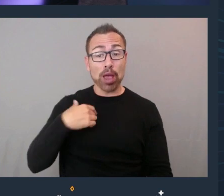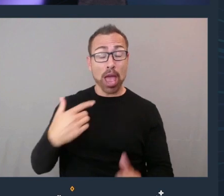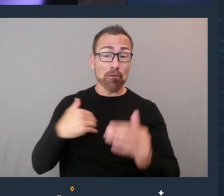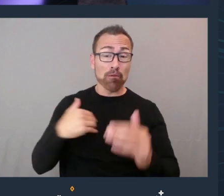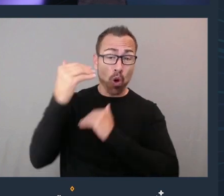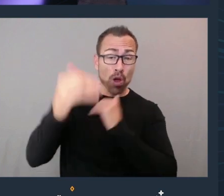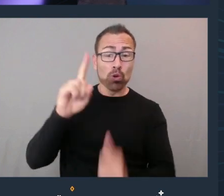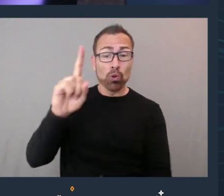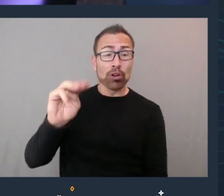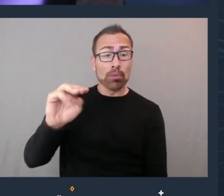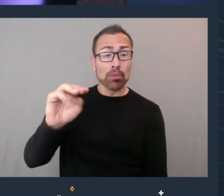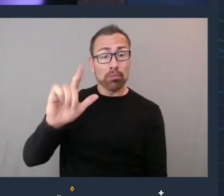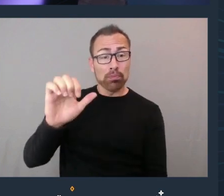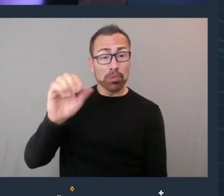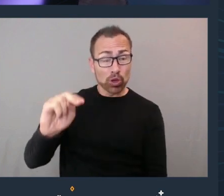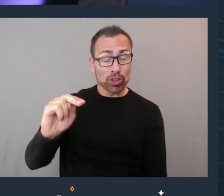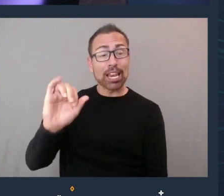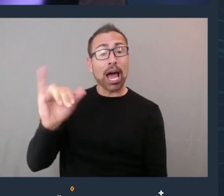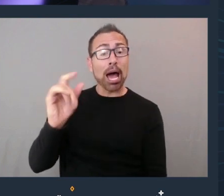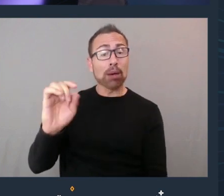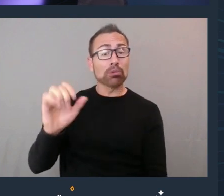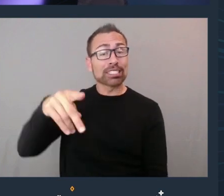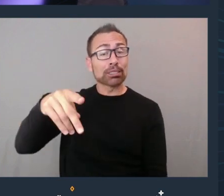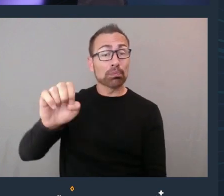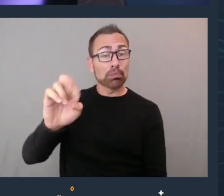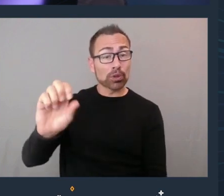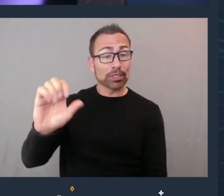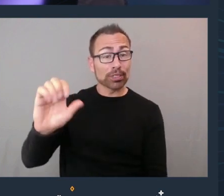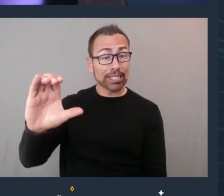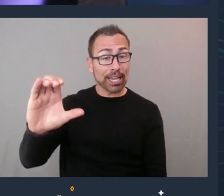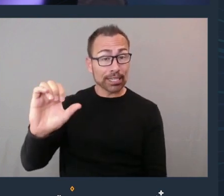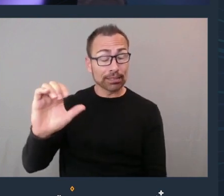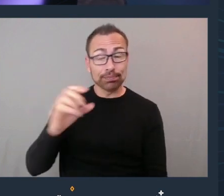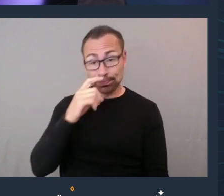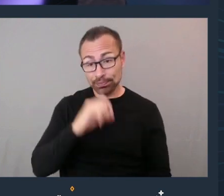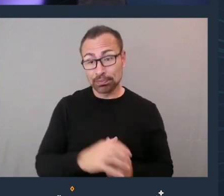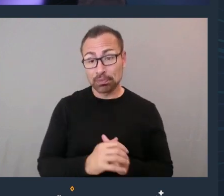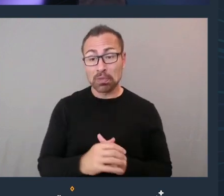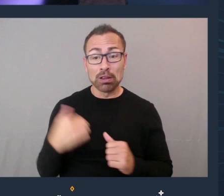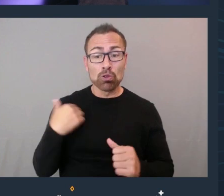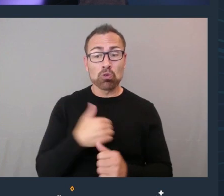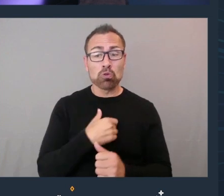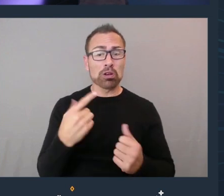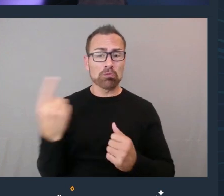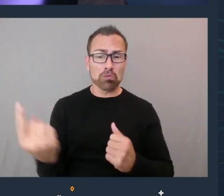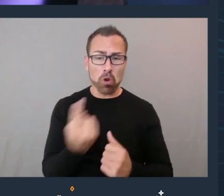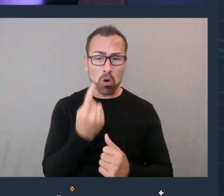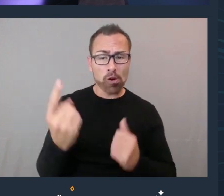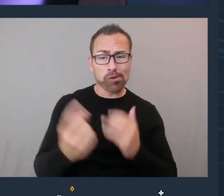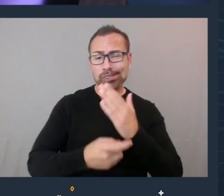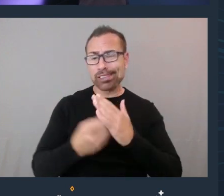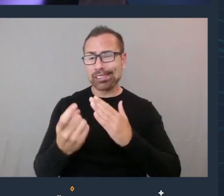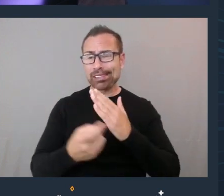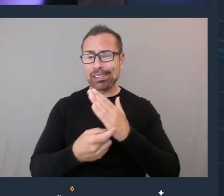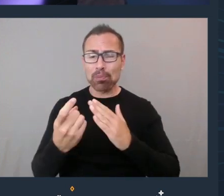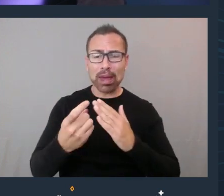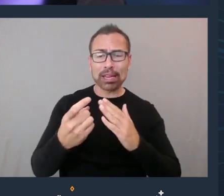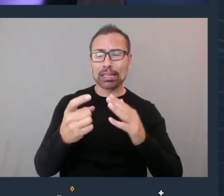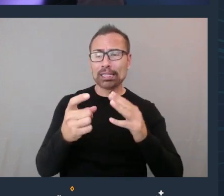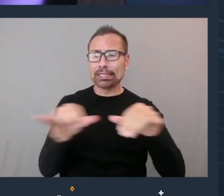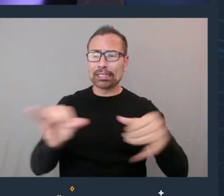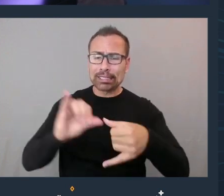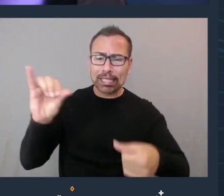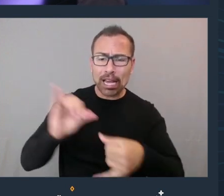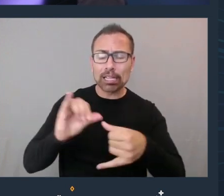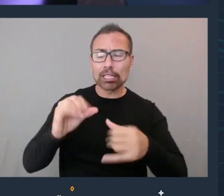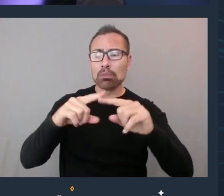like S3, it's our job to continuously scale the service on behalf of customers. So whether you need a few billion objects or a million requests per